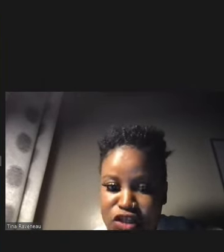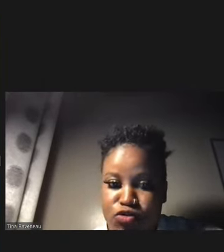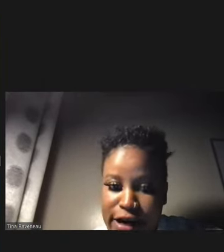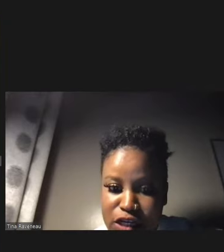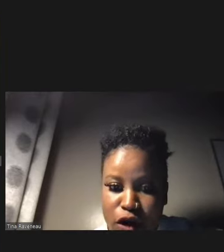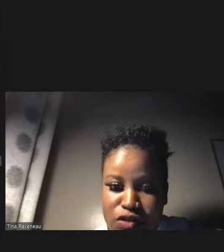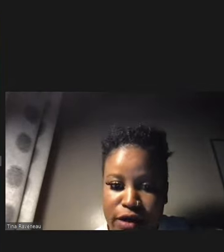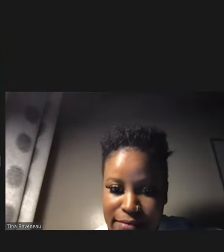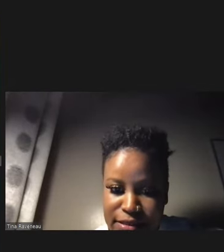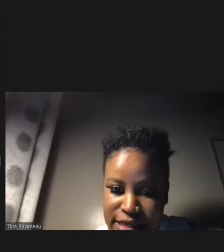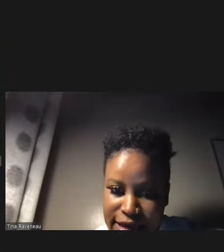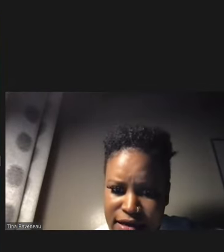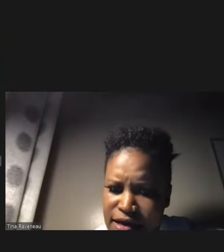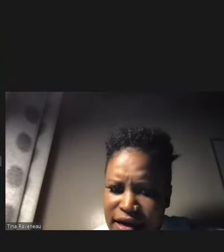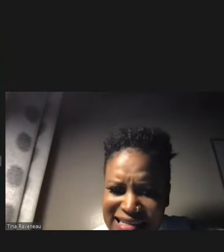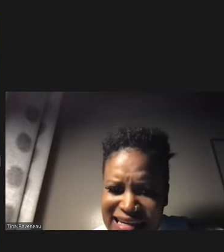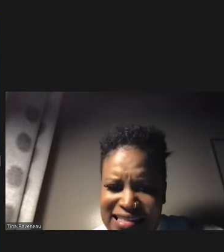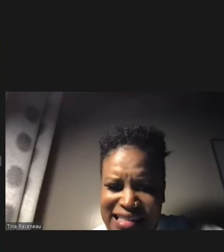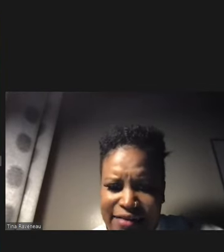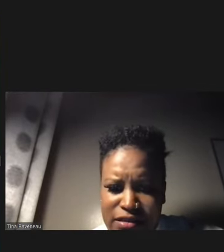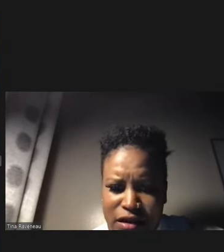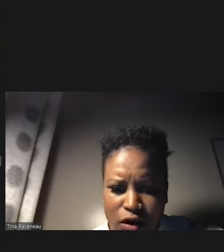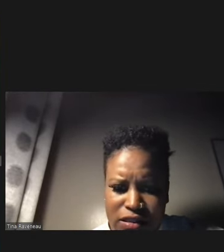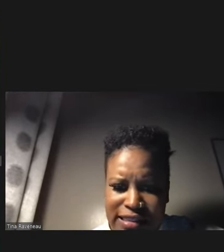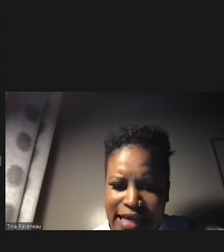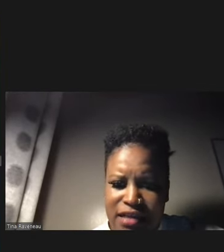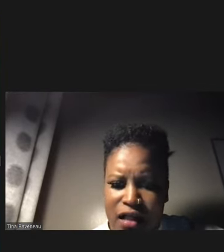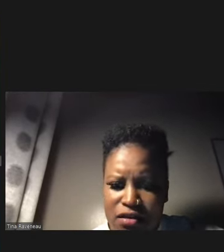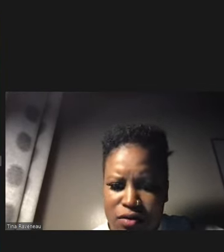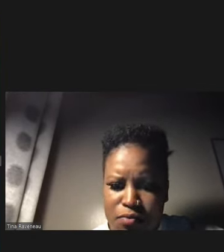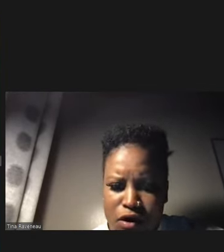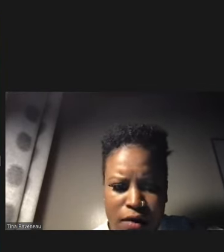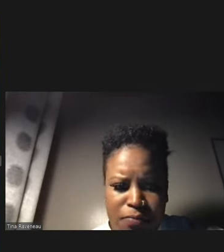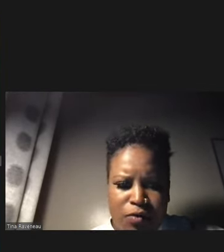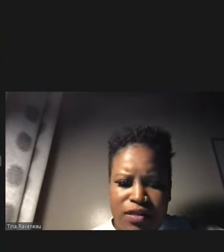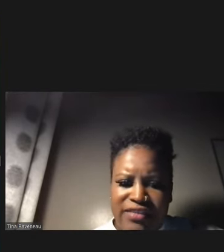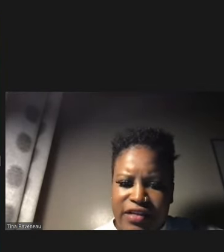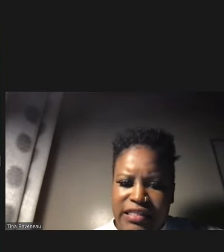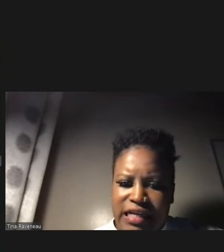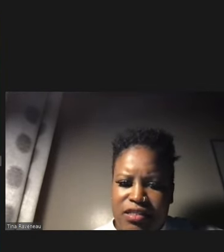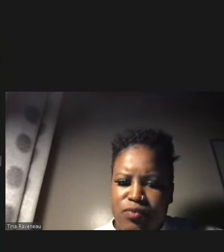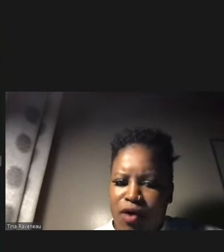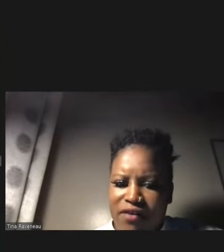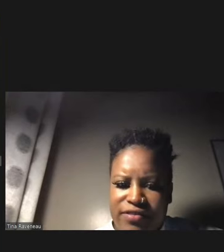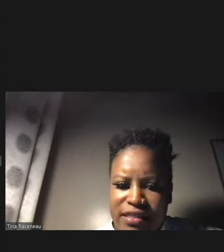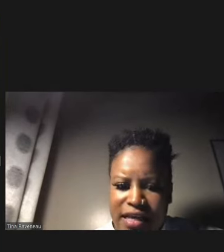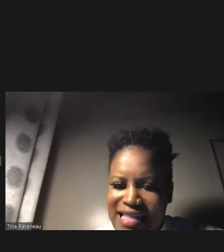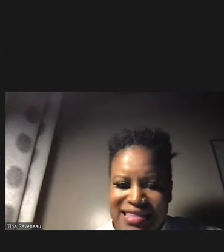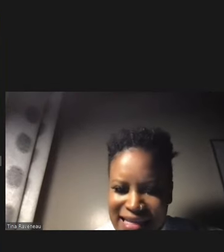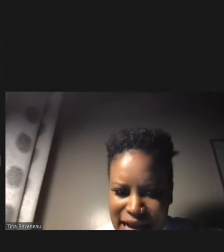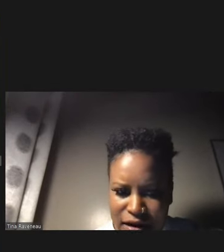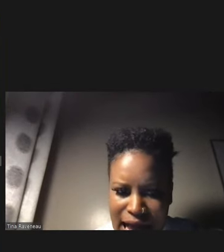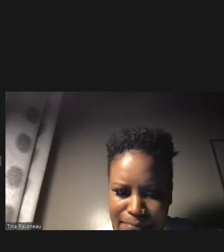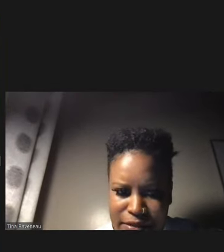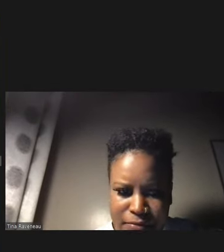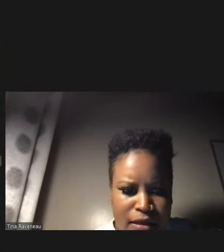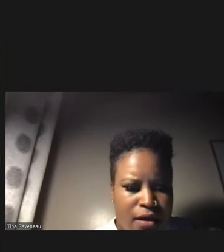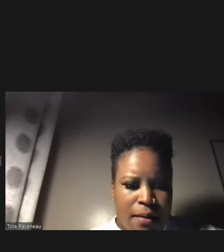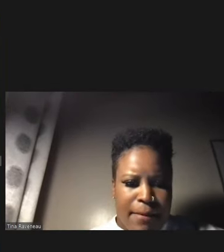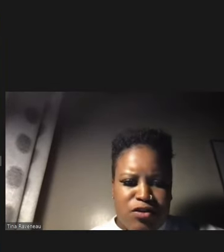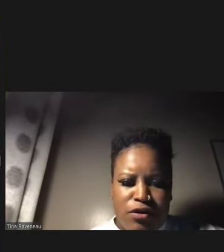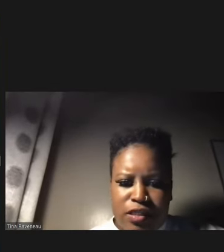0.375% is already going to MTA. Another $7 or $10 or more will just further take us into poverty, and that cannot